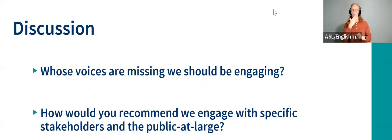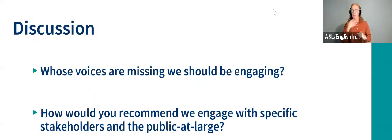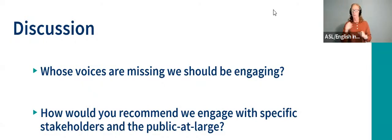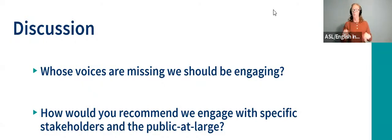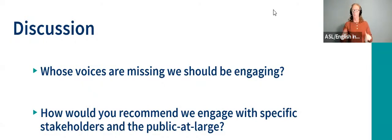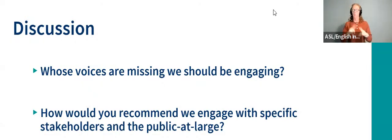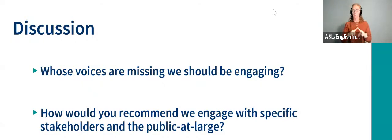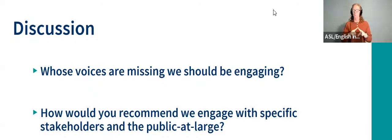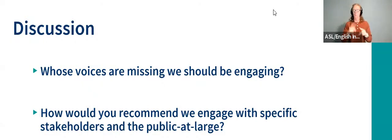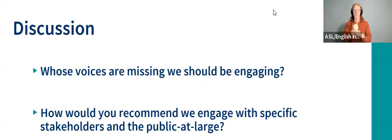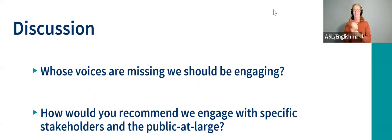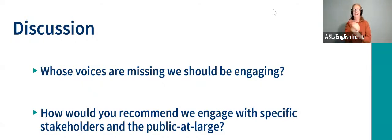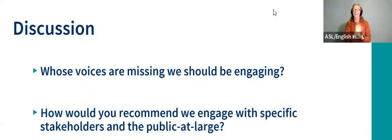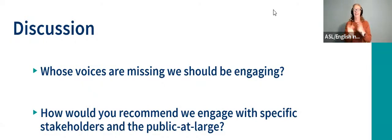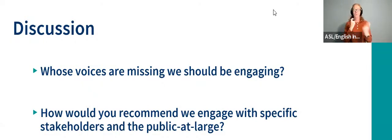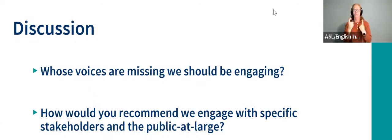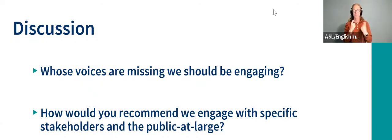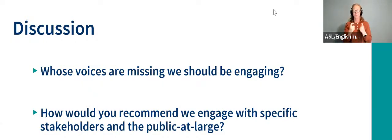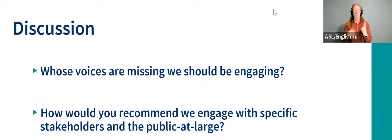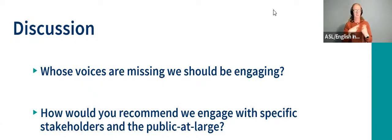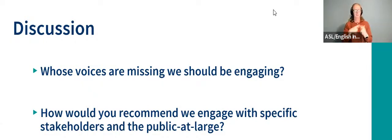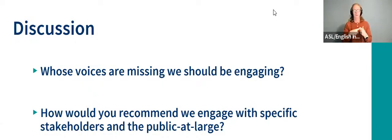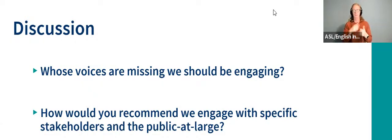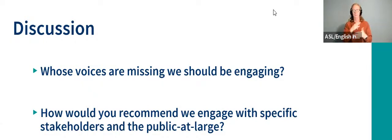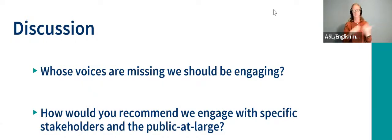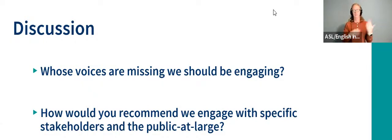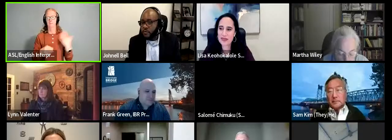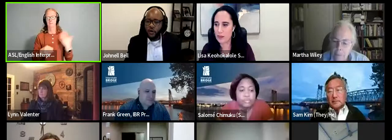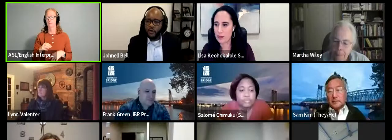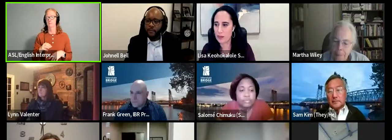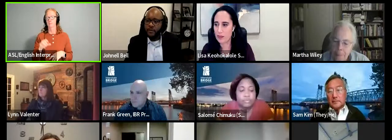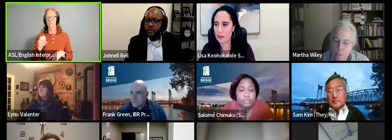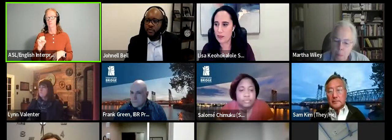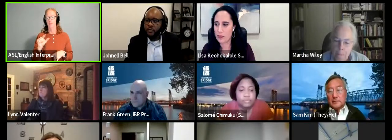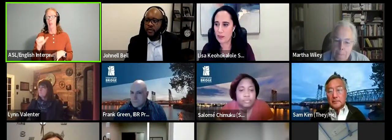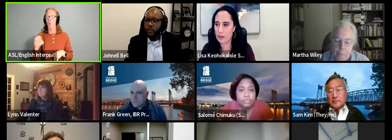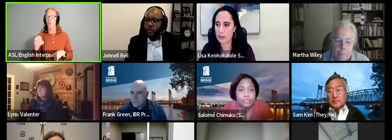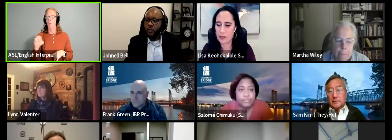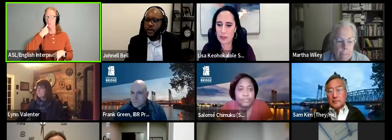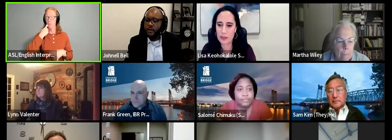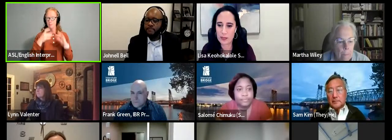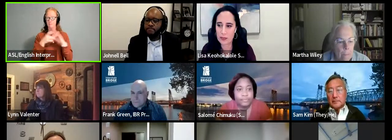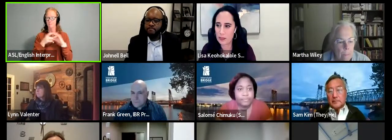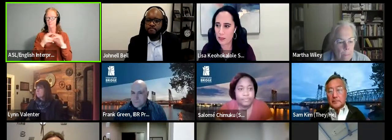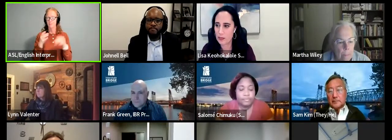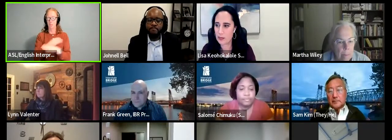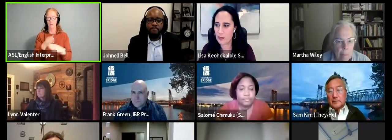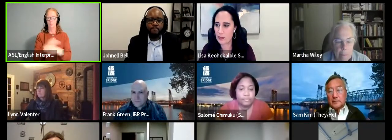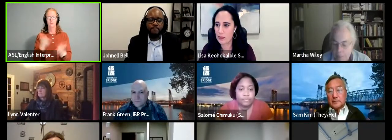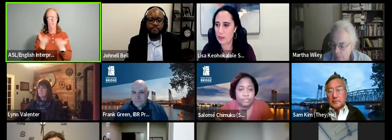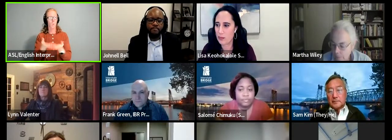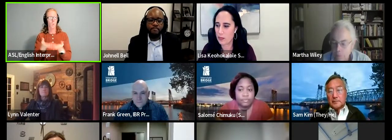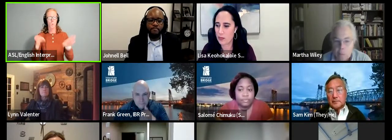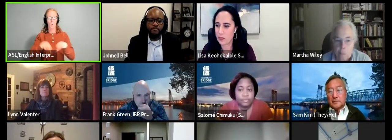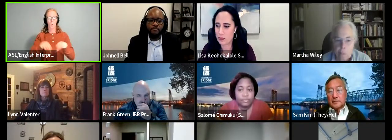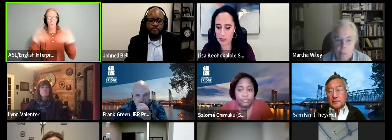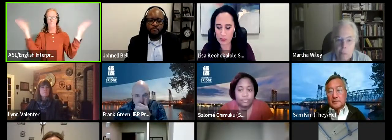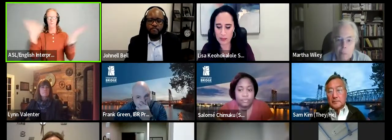to receive any questions you might have about what Salome shared. So with that, we'll open it up.